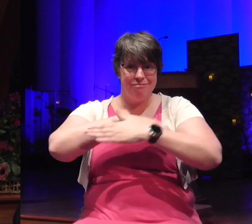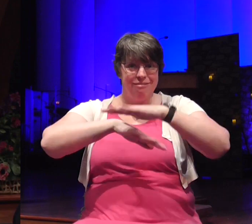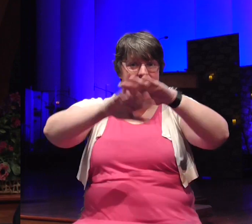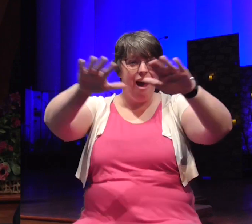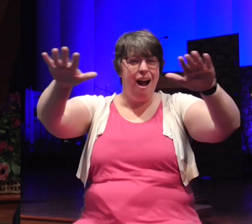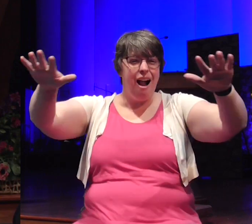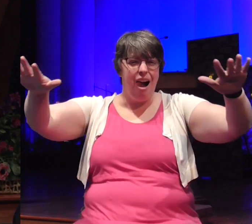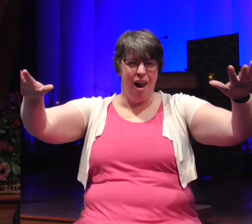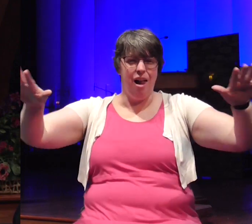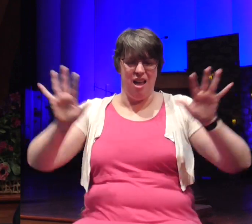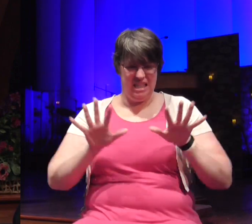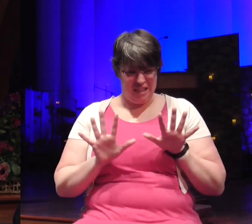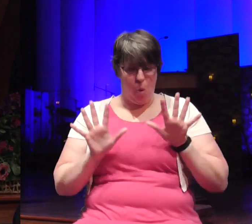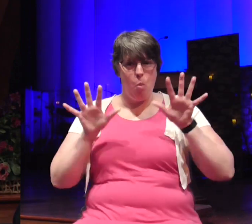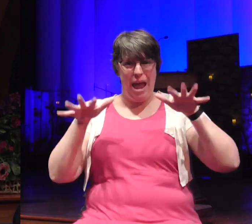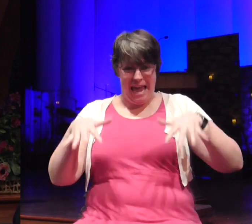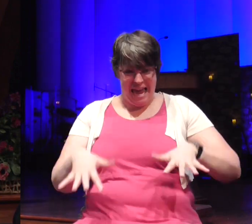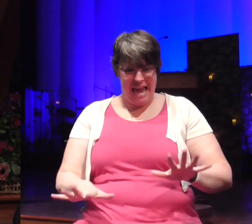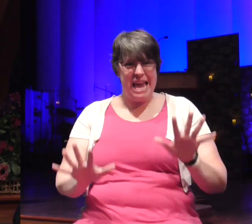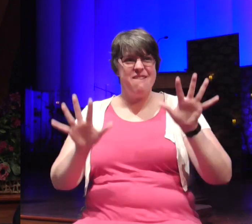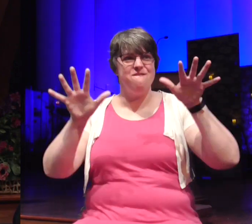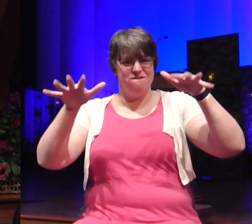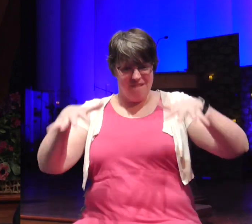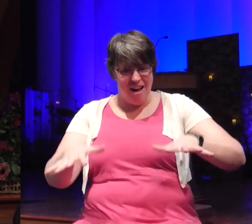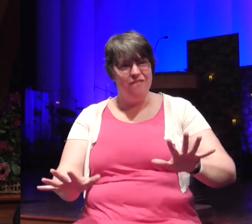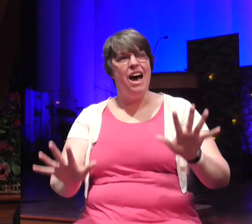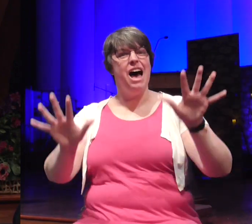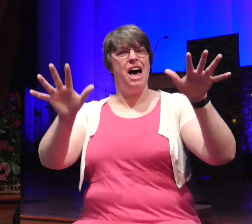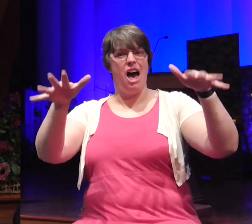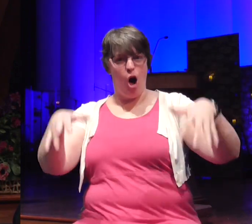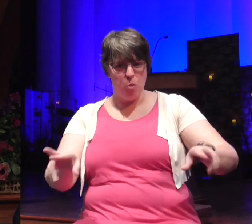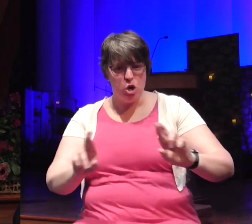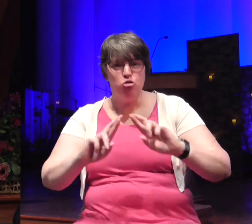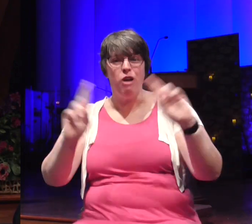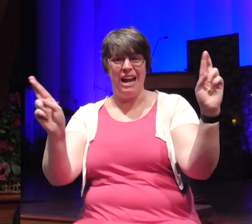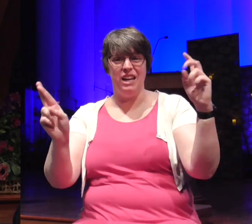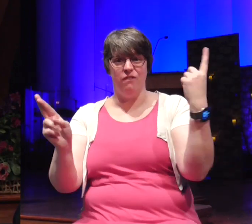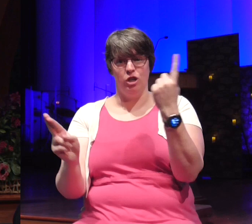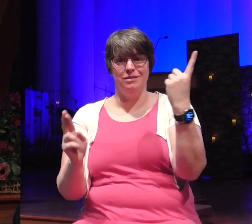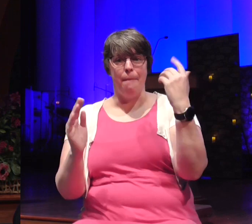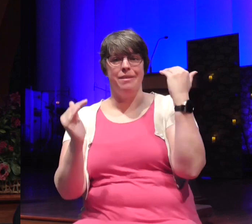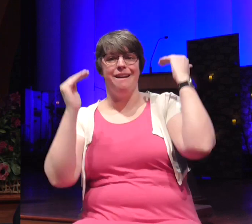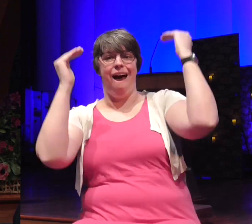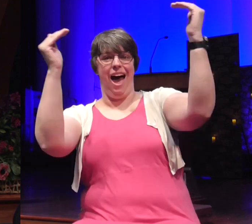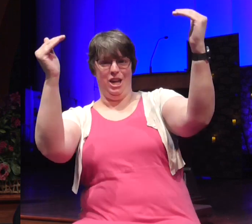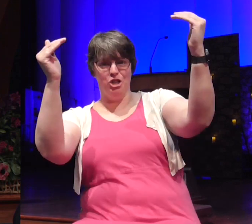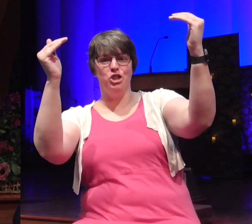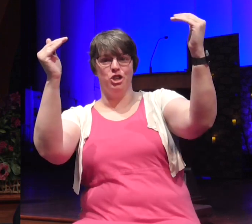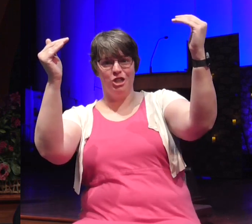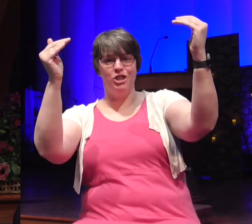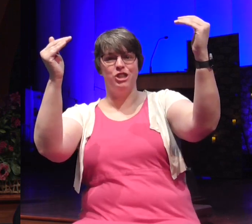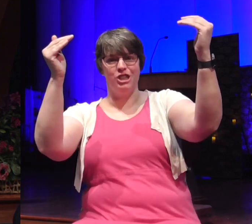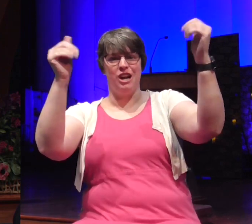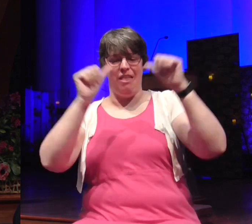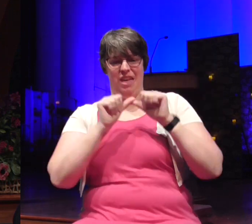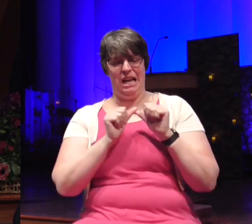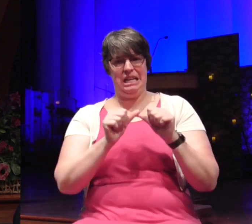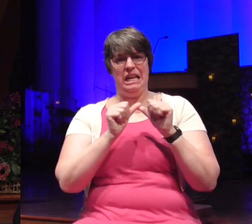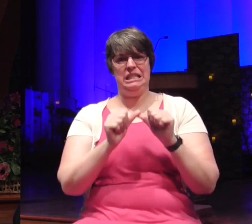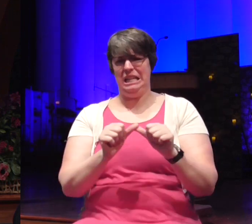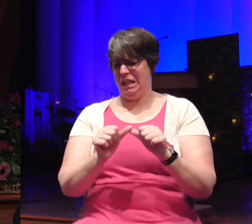That a rising wave of our readiness for something higher than the continued